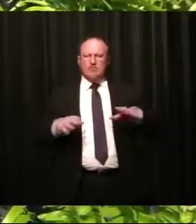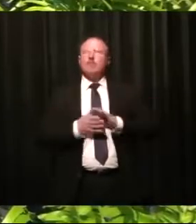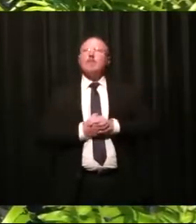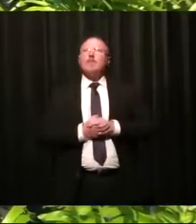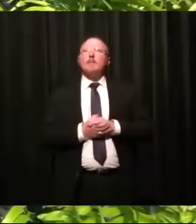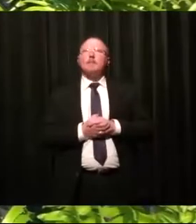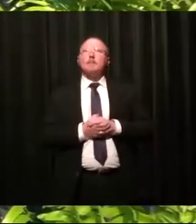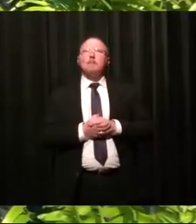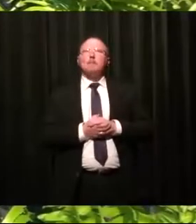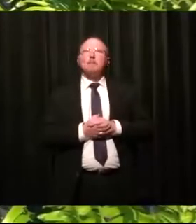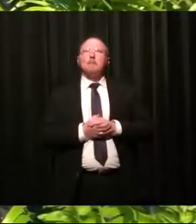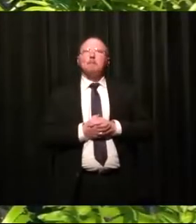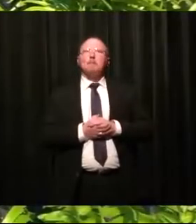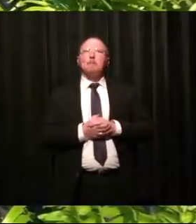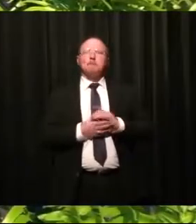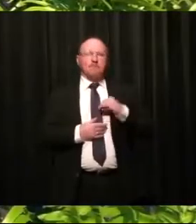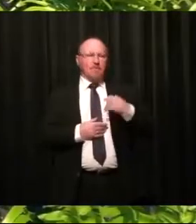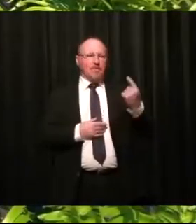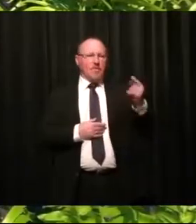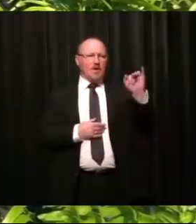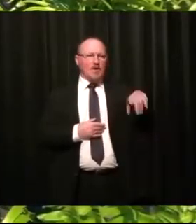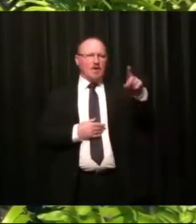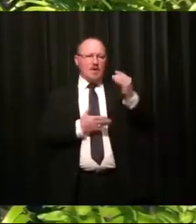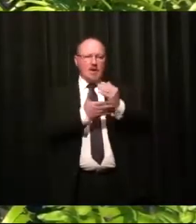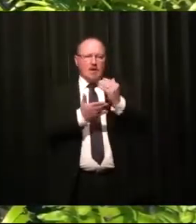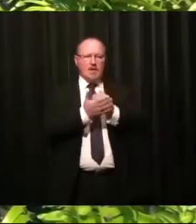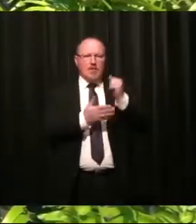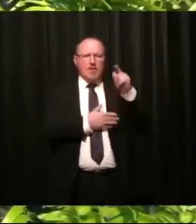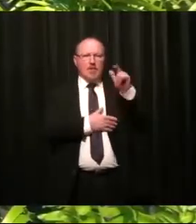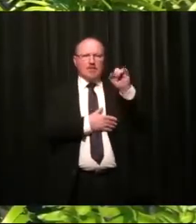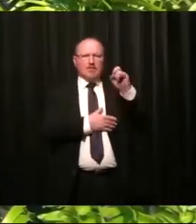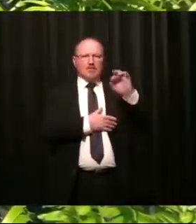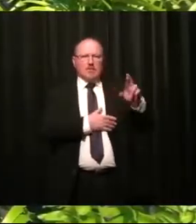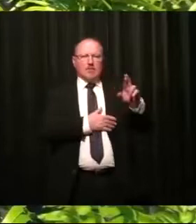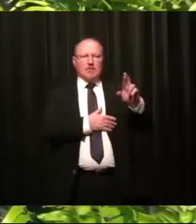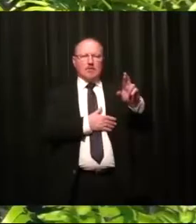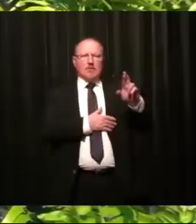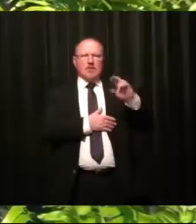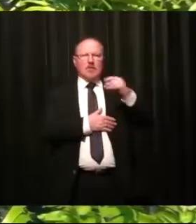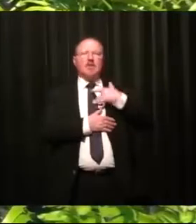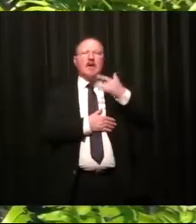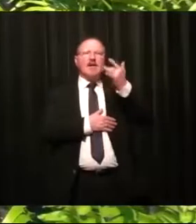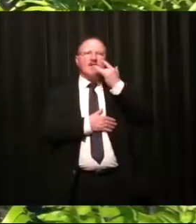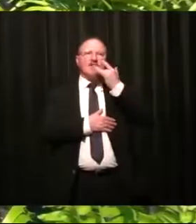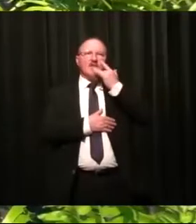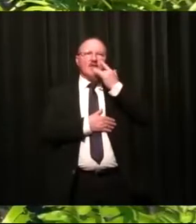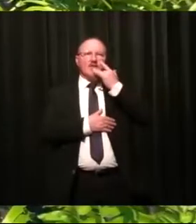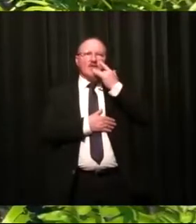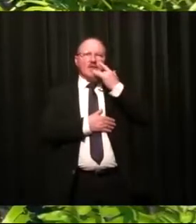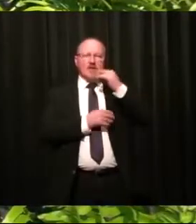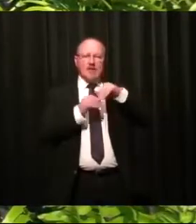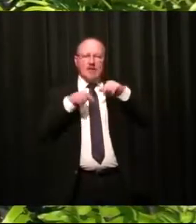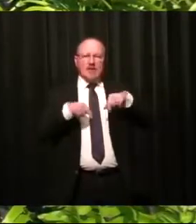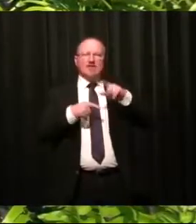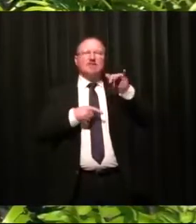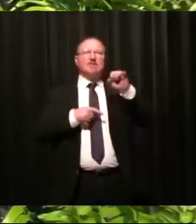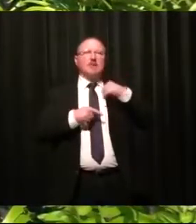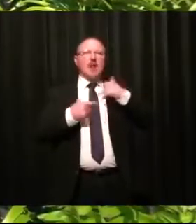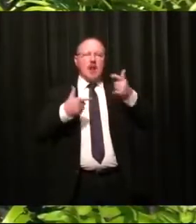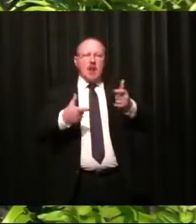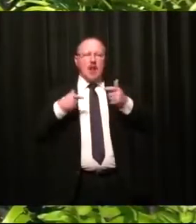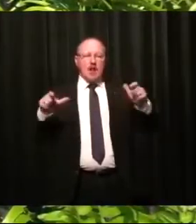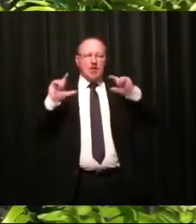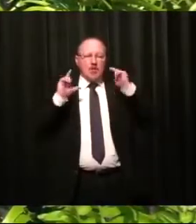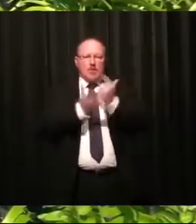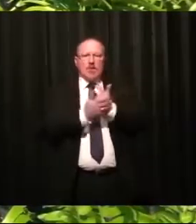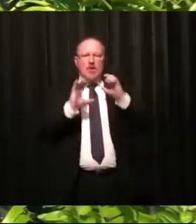household. We have one Indiana Academic All-Star, and my favorite news for this class is it will be